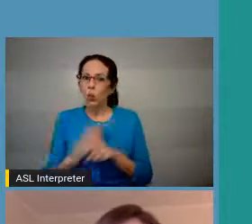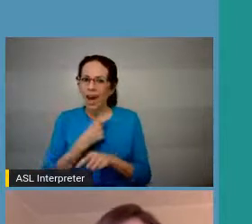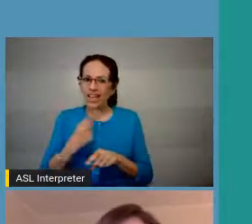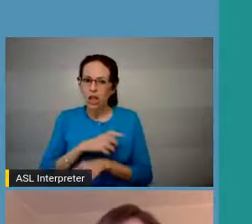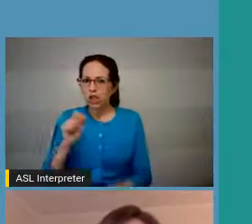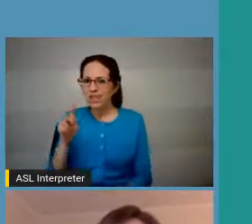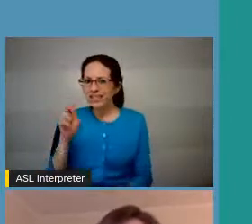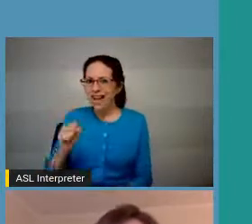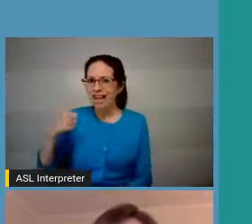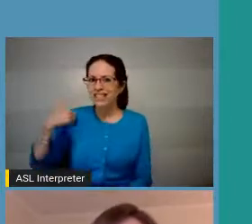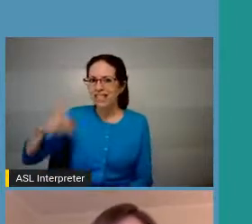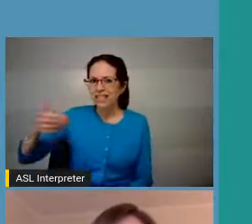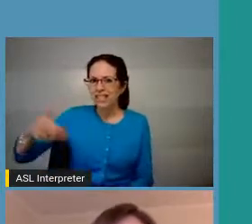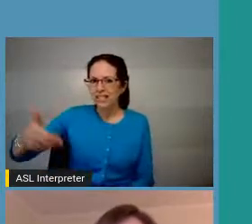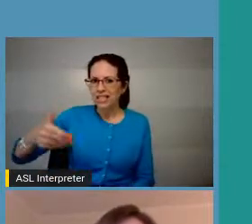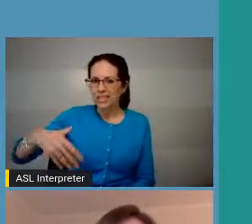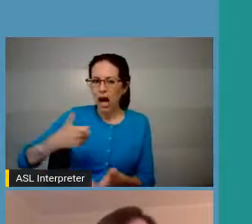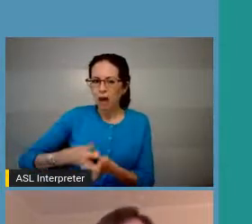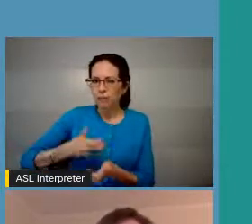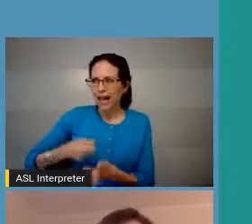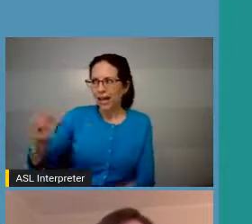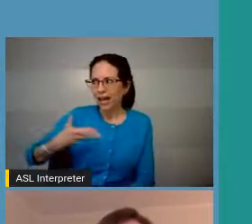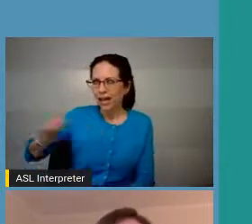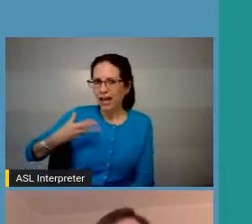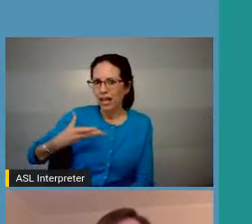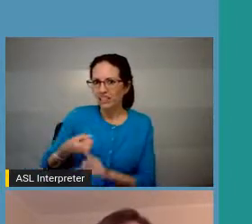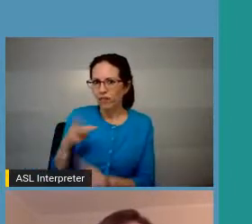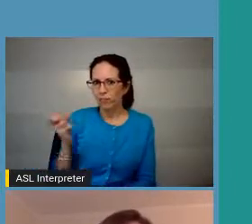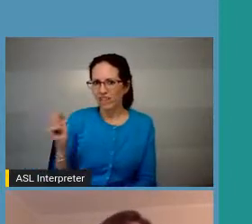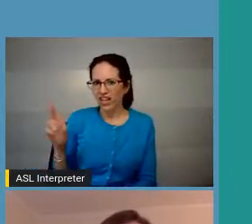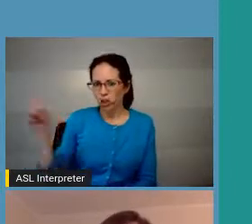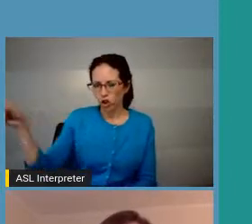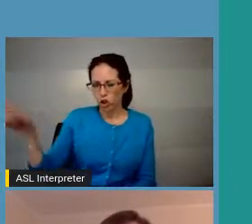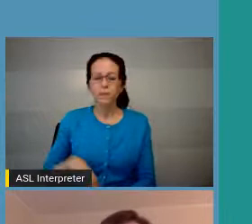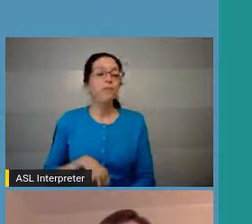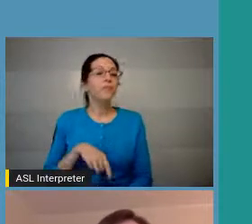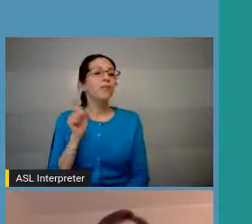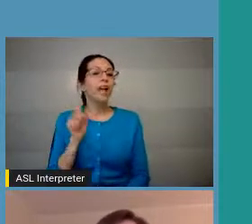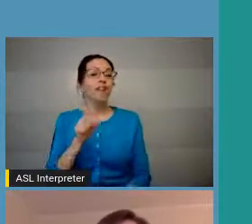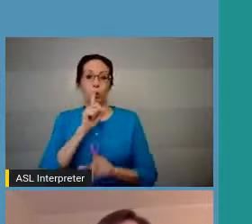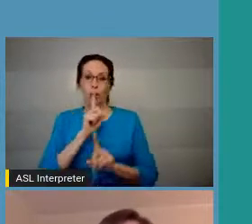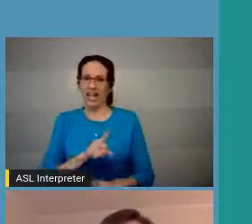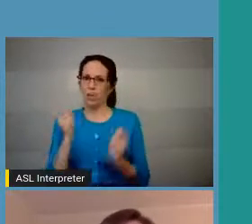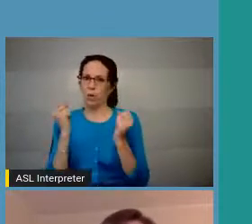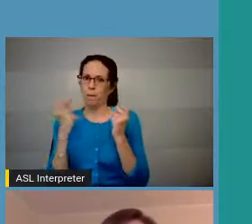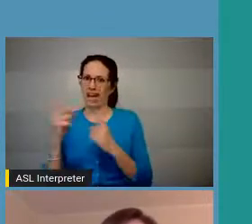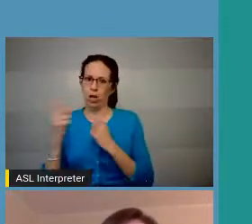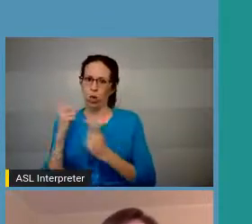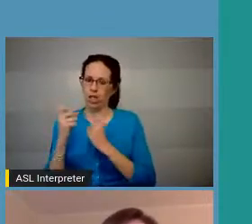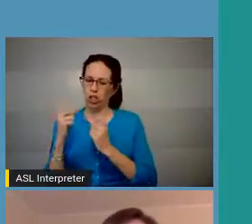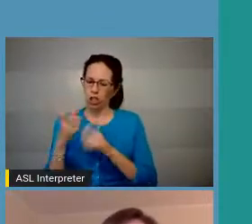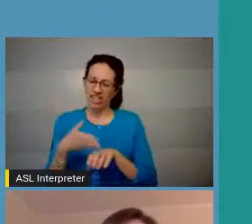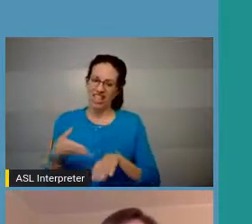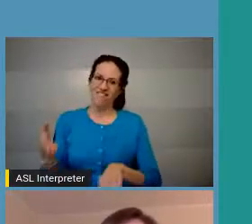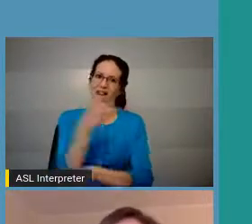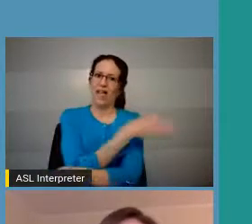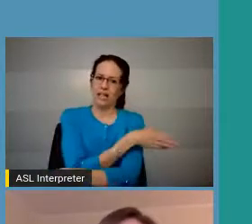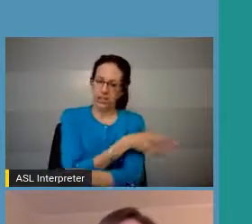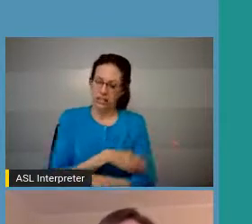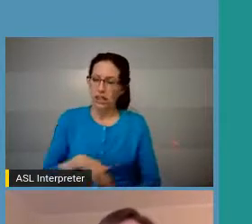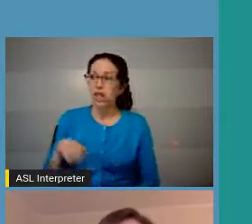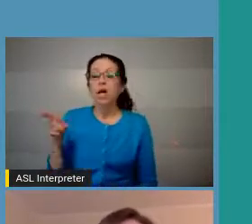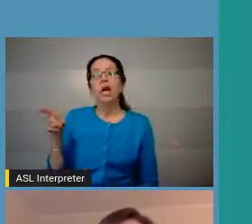someone at the vendor's end of things. You need to answer a lot of questions in advance. They should be able to tell